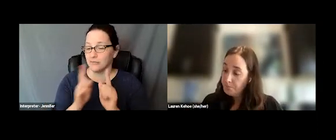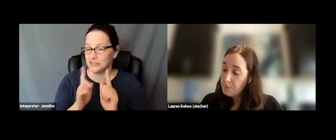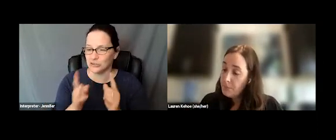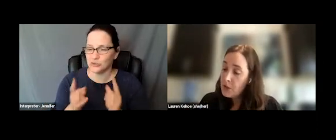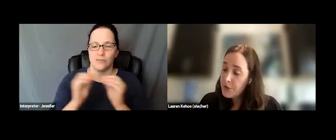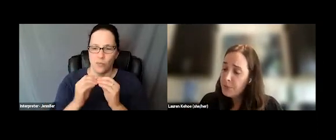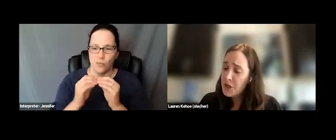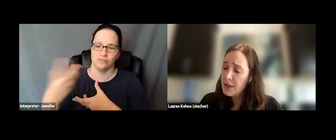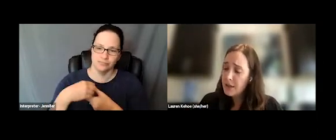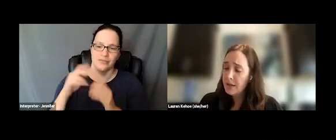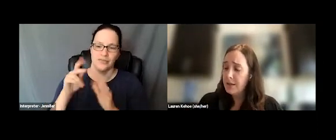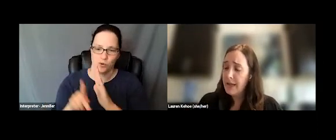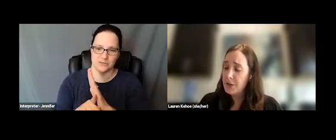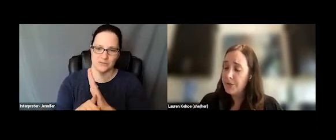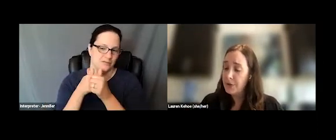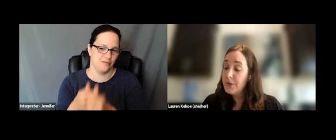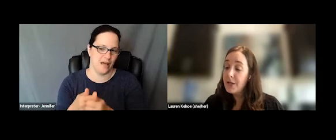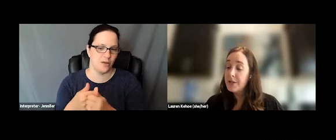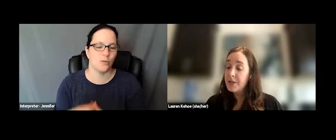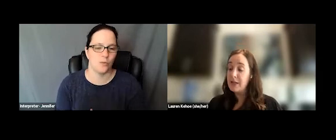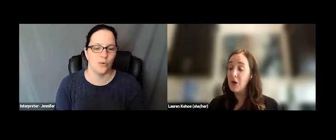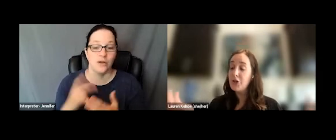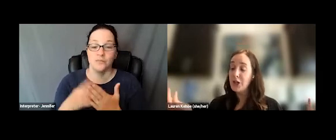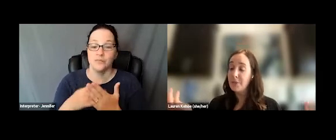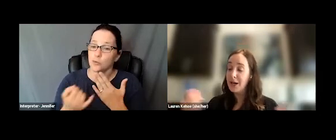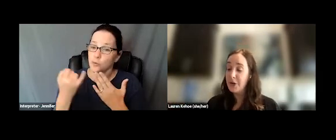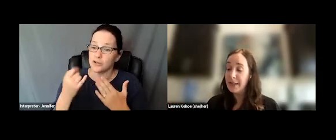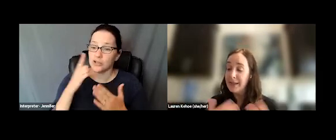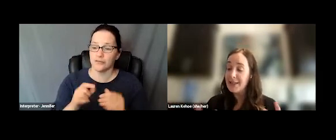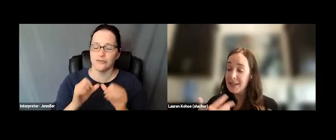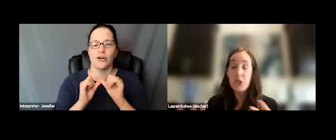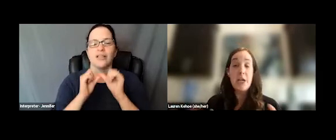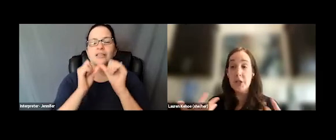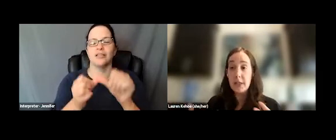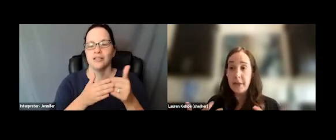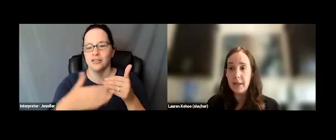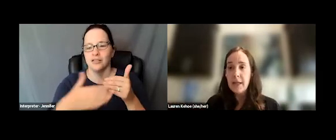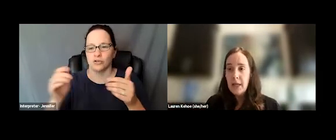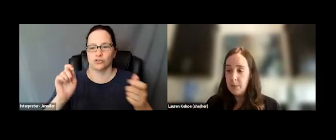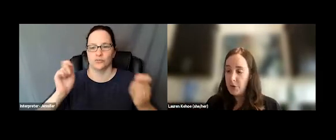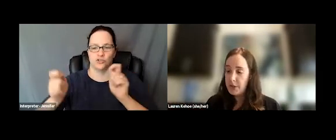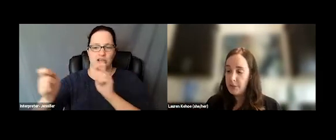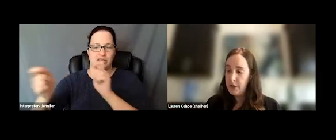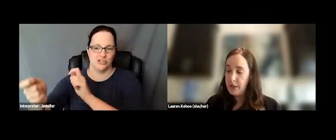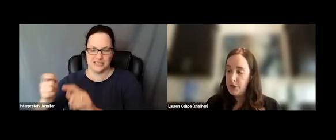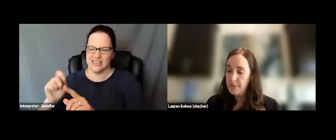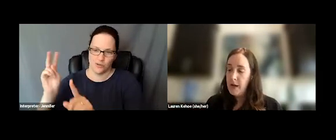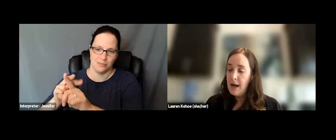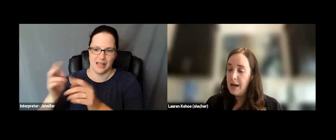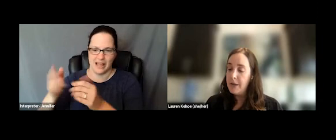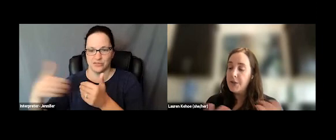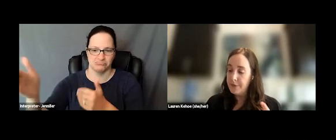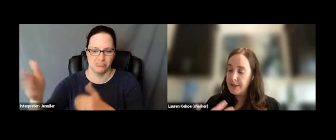in. So the project allows for creators to make long-term, ongoing, and lasting changes in their approach to